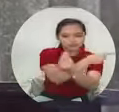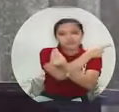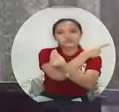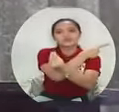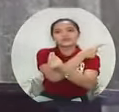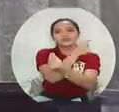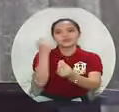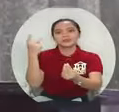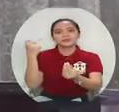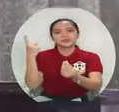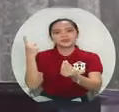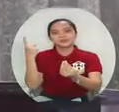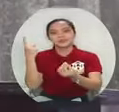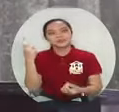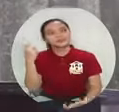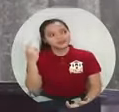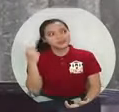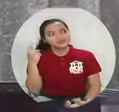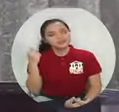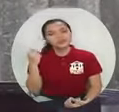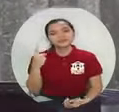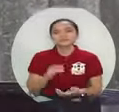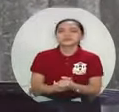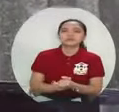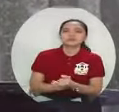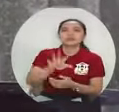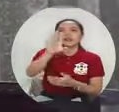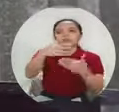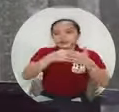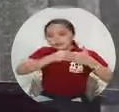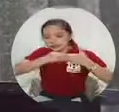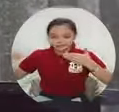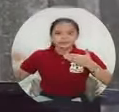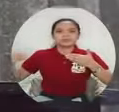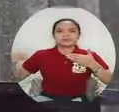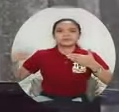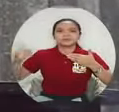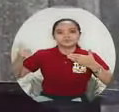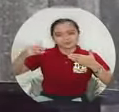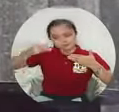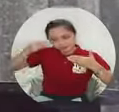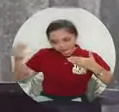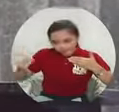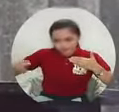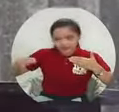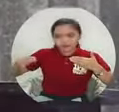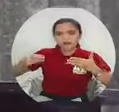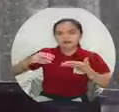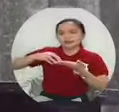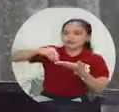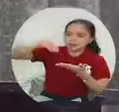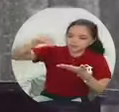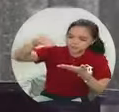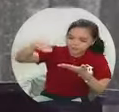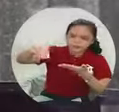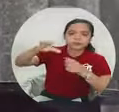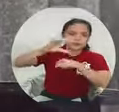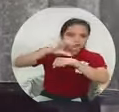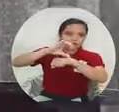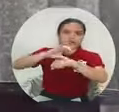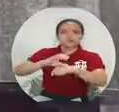God ahead of me. Looking at their lives, how they've been committed, being a pastor, being a preacher, and being a servant of the